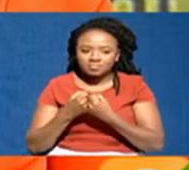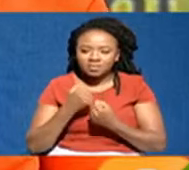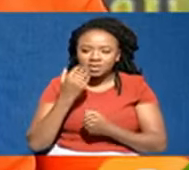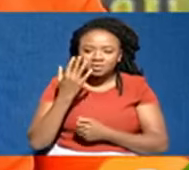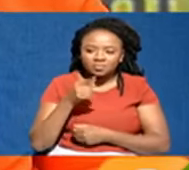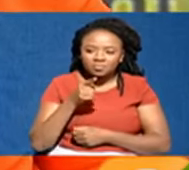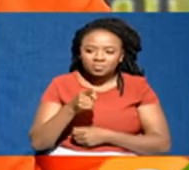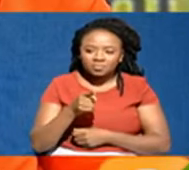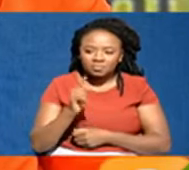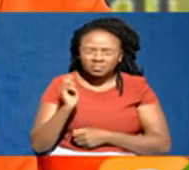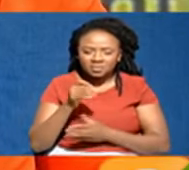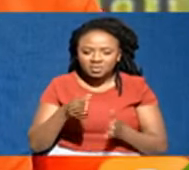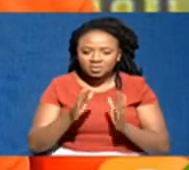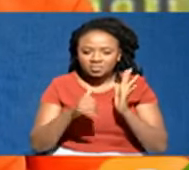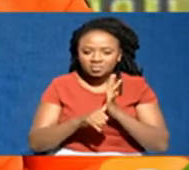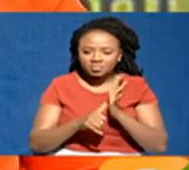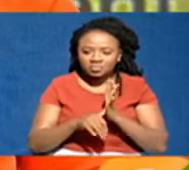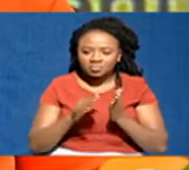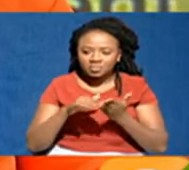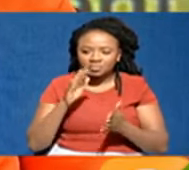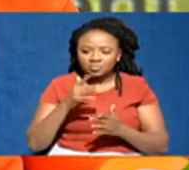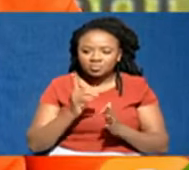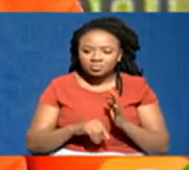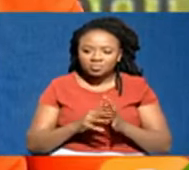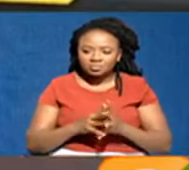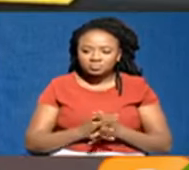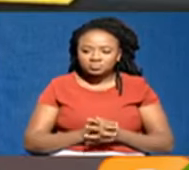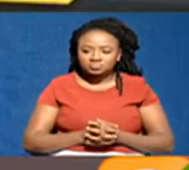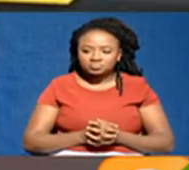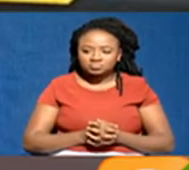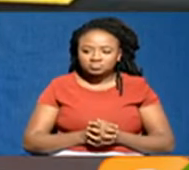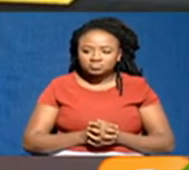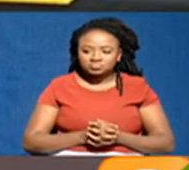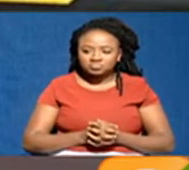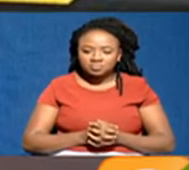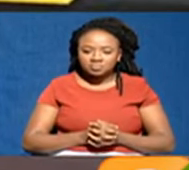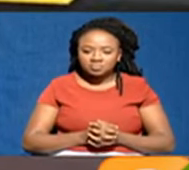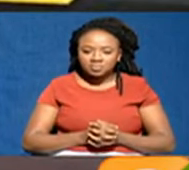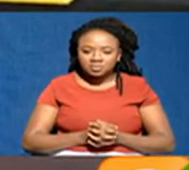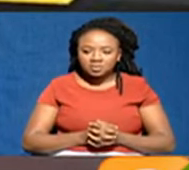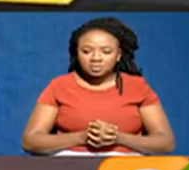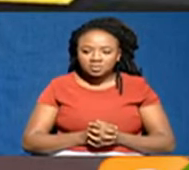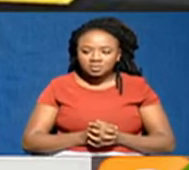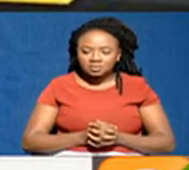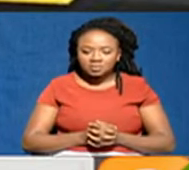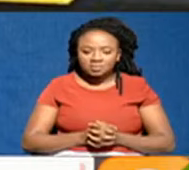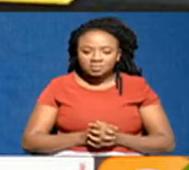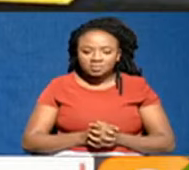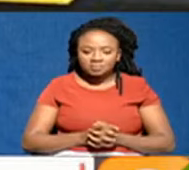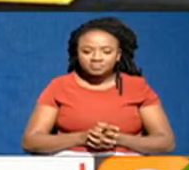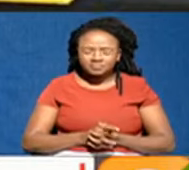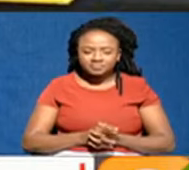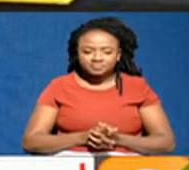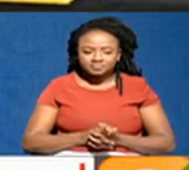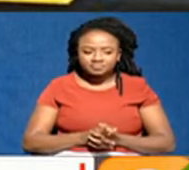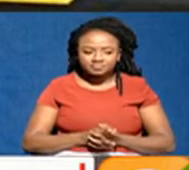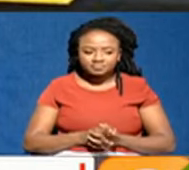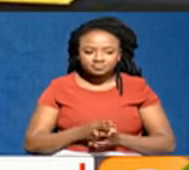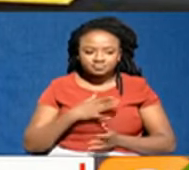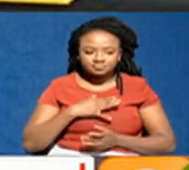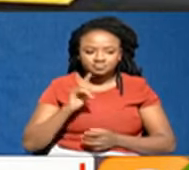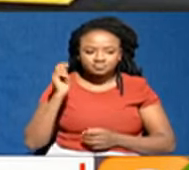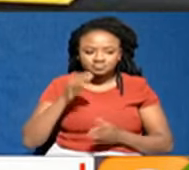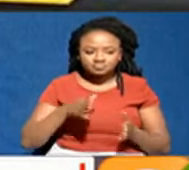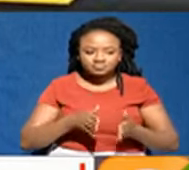roads? Thanks, Vicky, for having us. I mean, our Kenyan roads have become quite dangerous in recent years, and I think it's